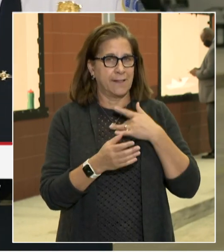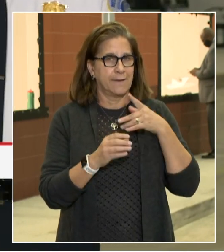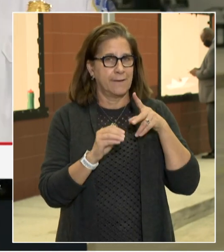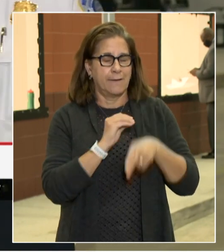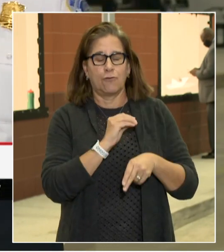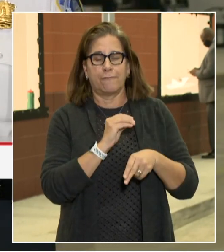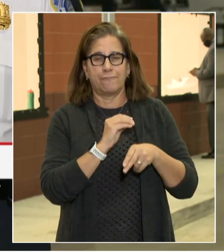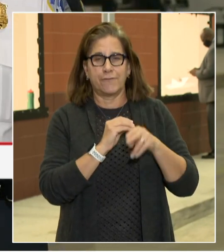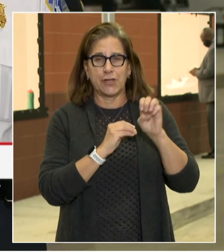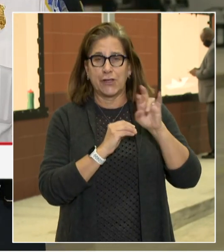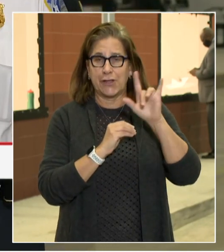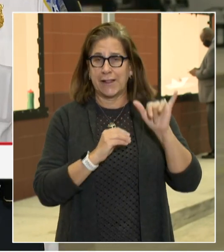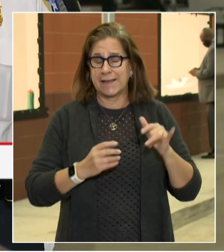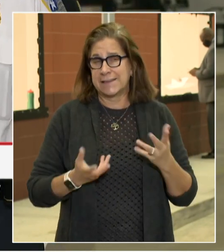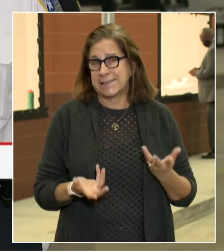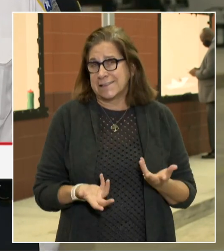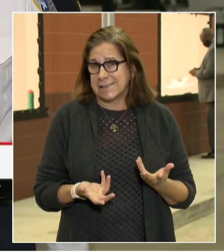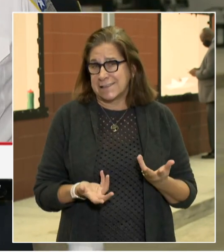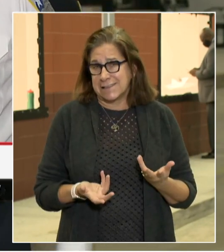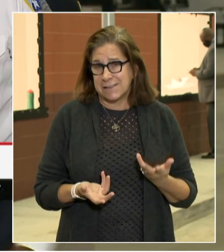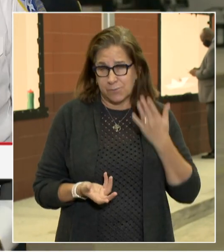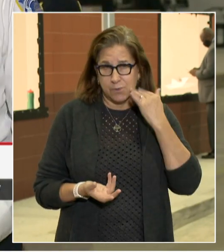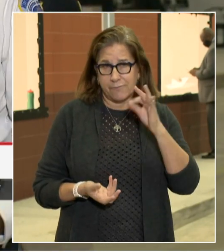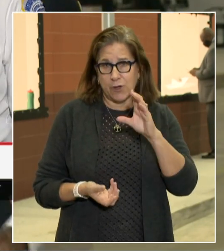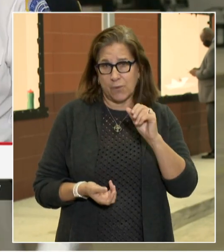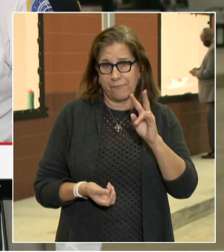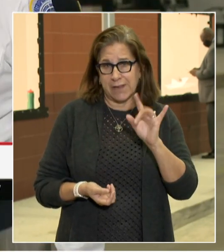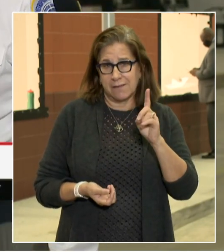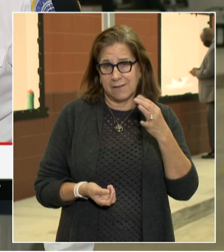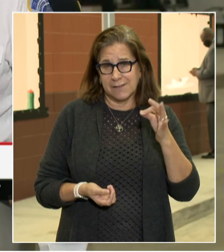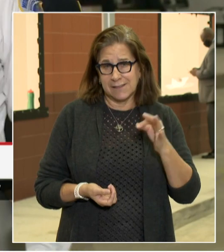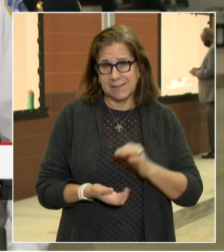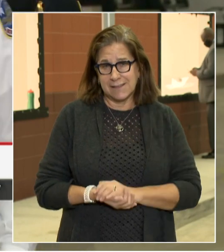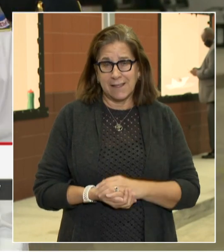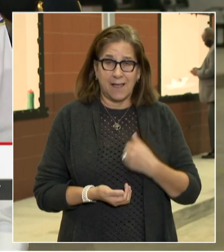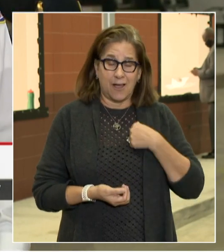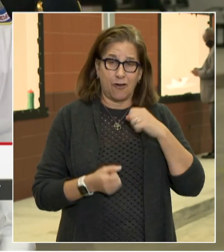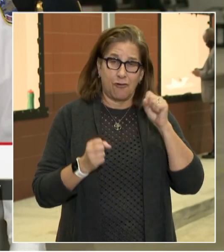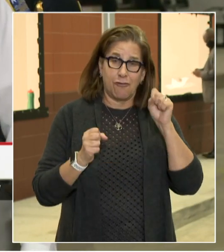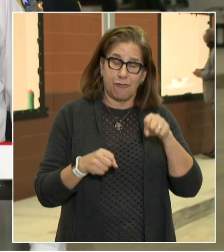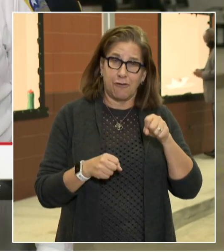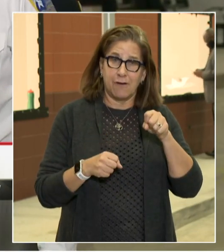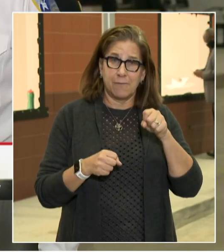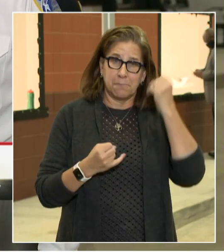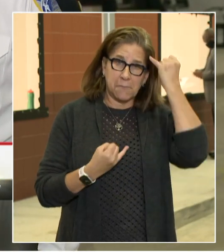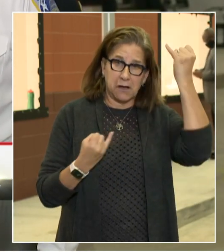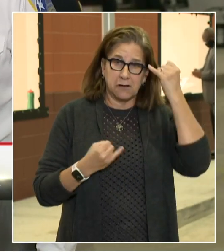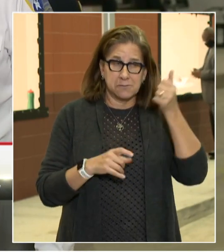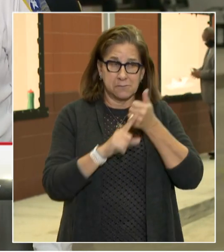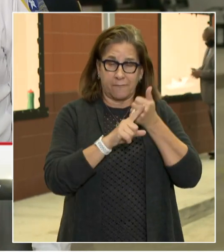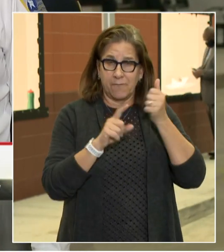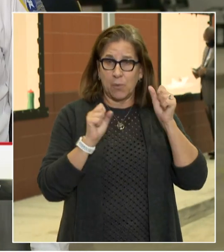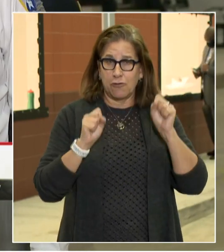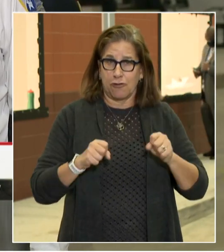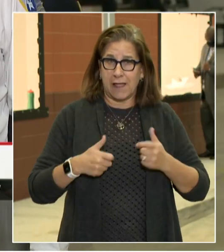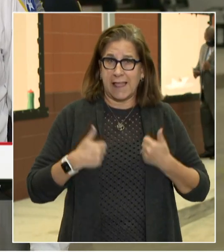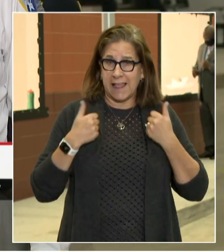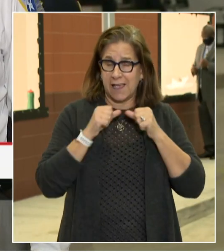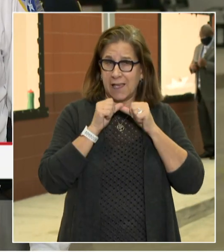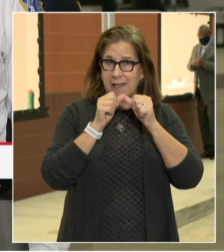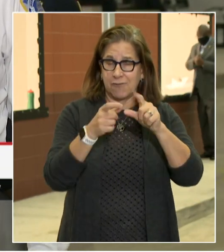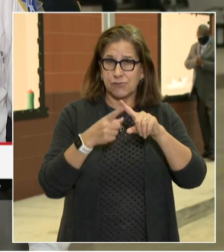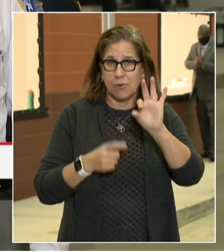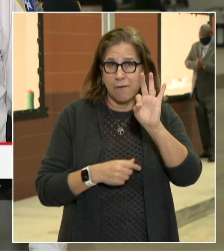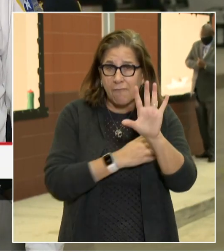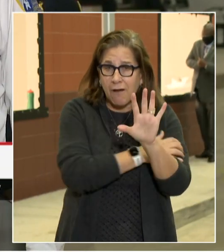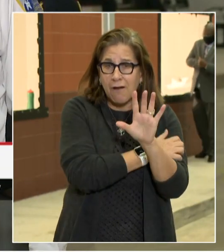That's just me saying, from the looks of him. You know what I mean? And so let's not all, we